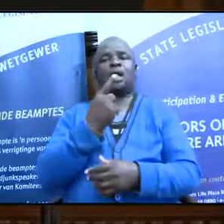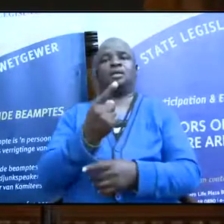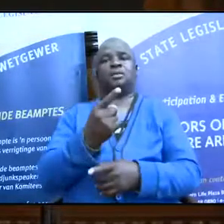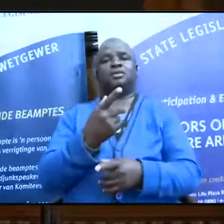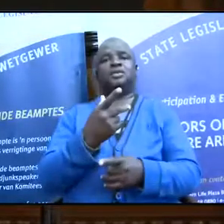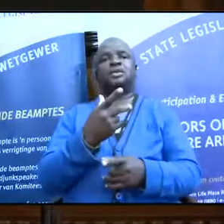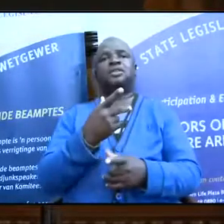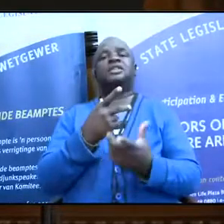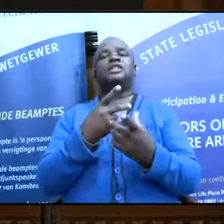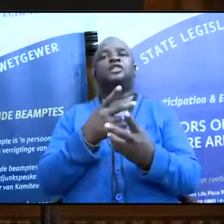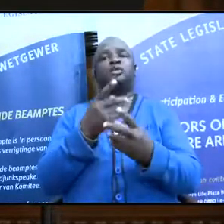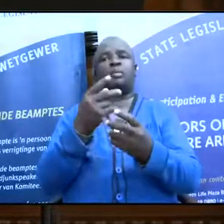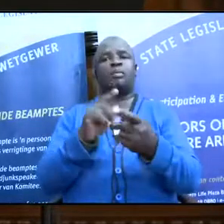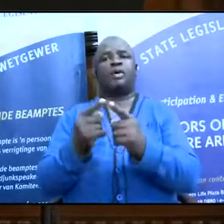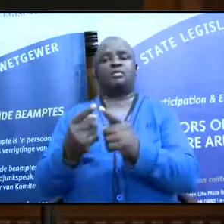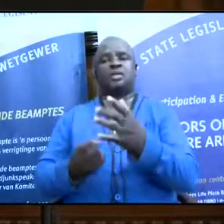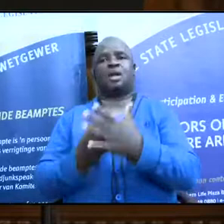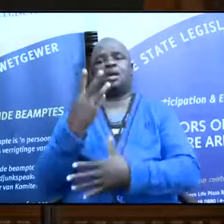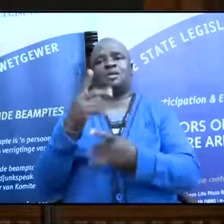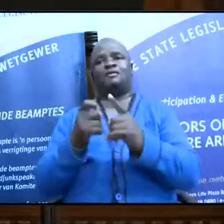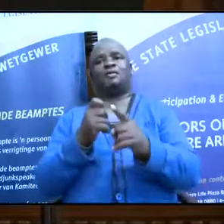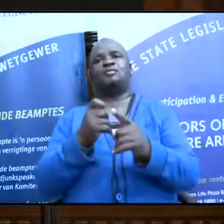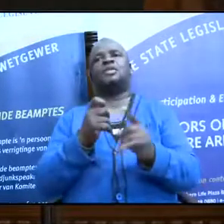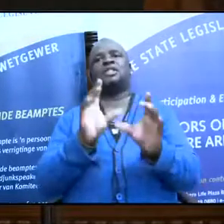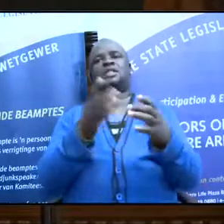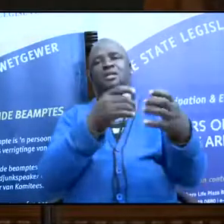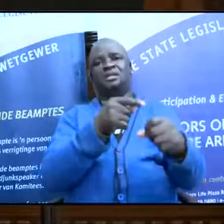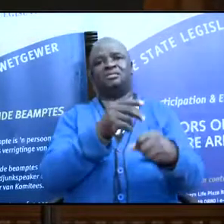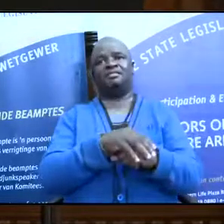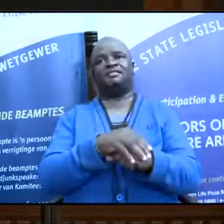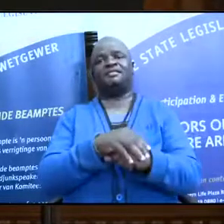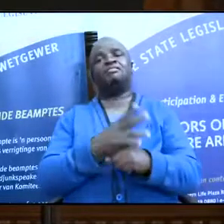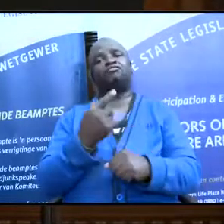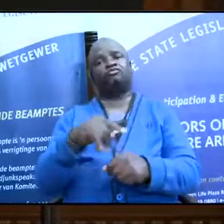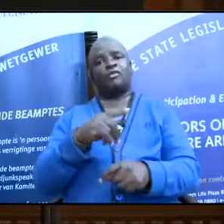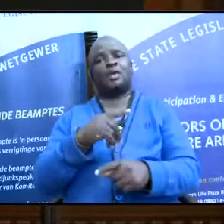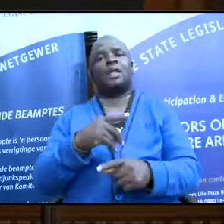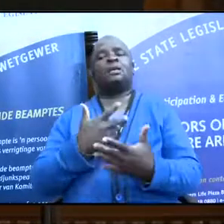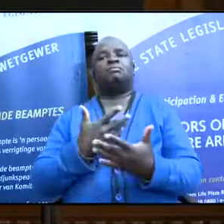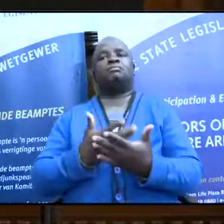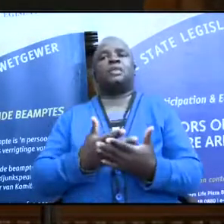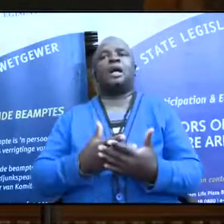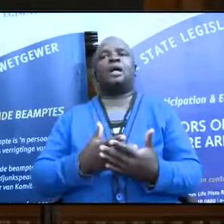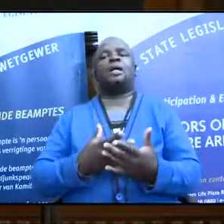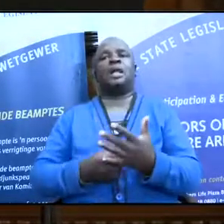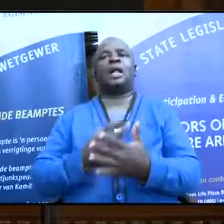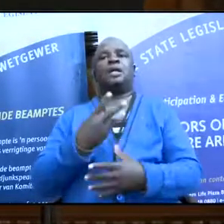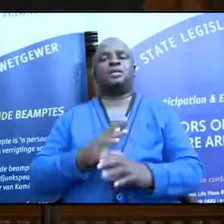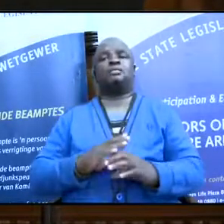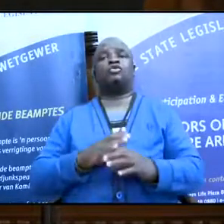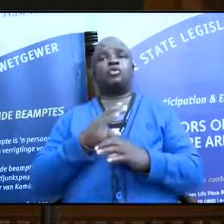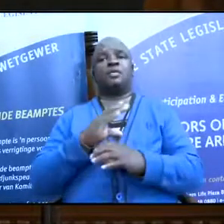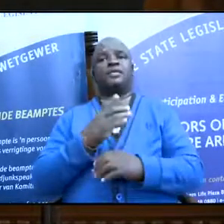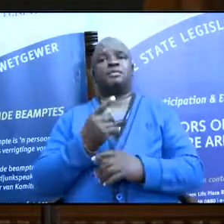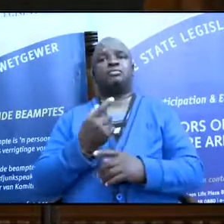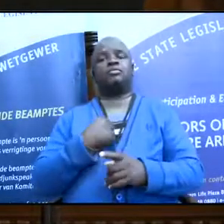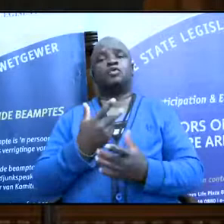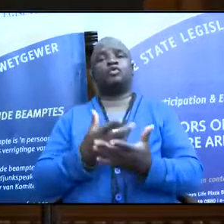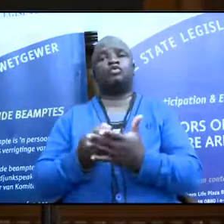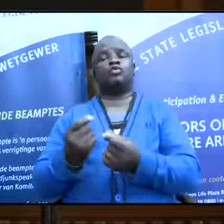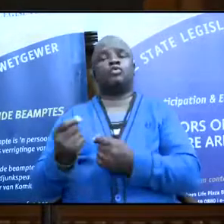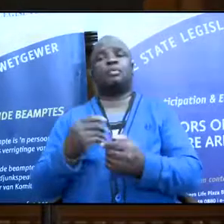issues raised we can say with confidence that we make good progress in this